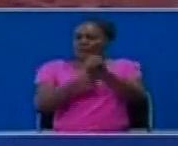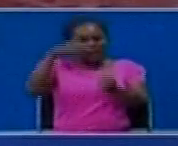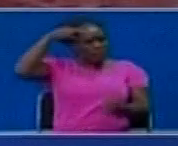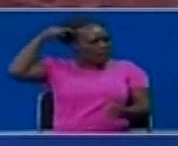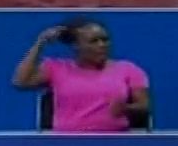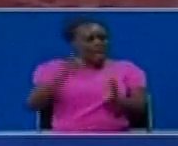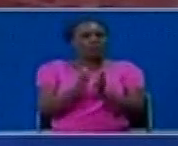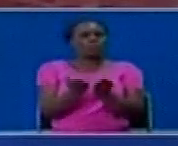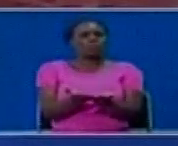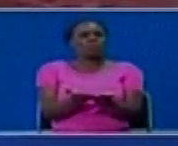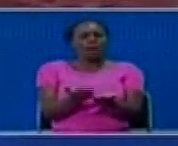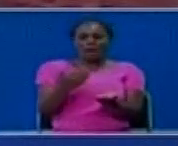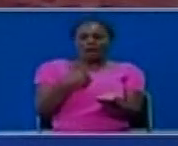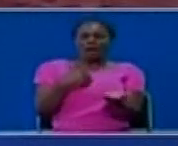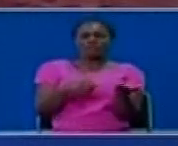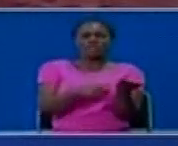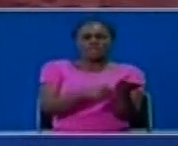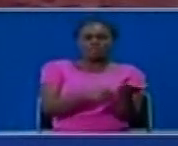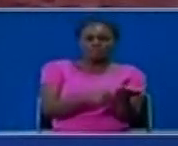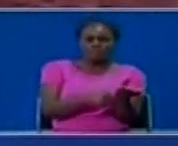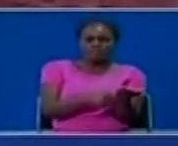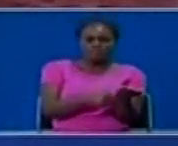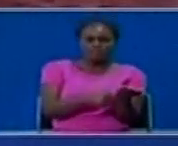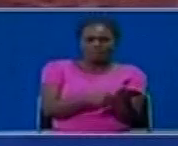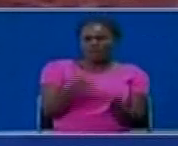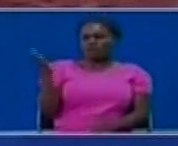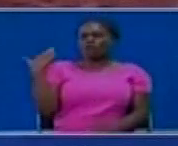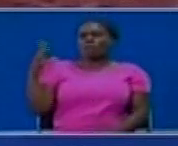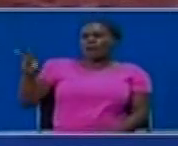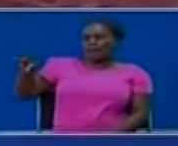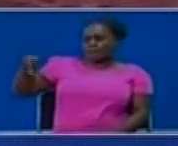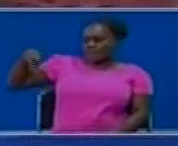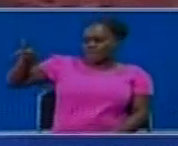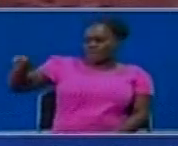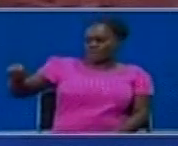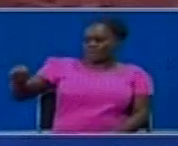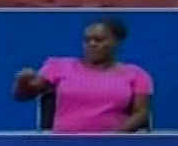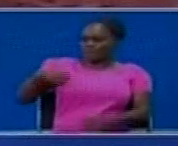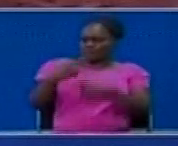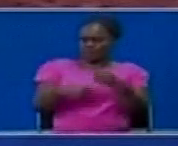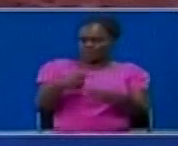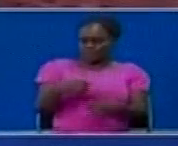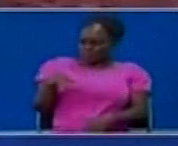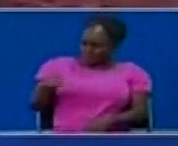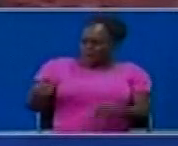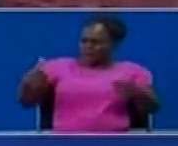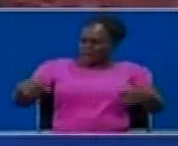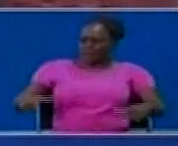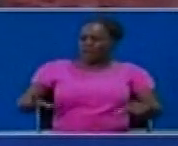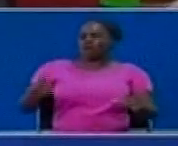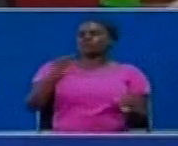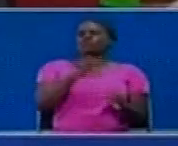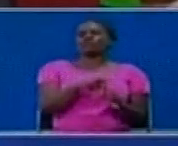which had the name of the former prime minister. And in the process, Mr. Speaker, he was allowed